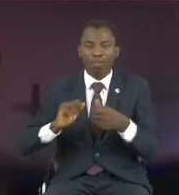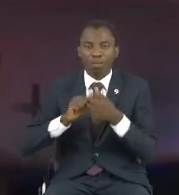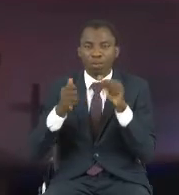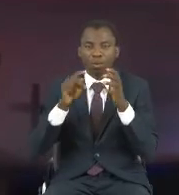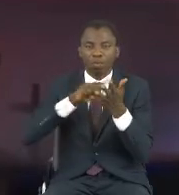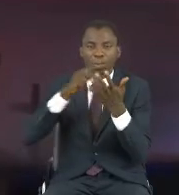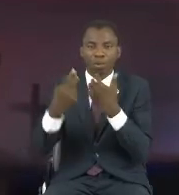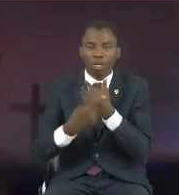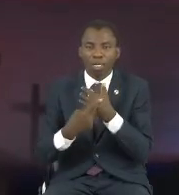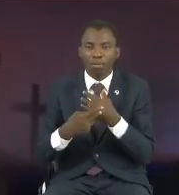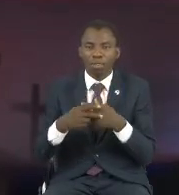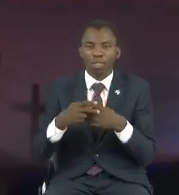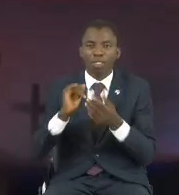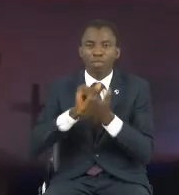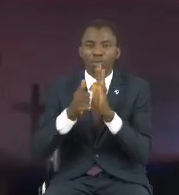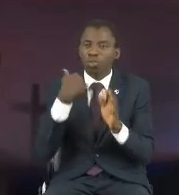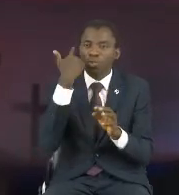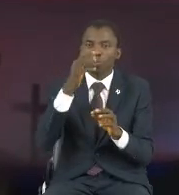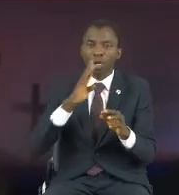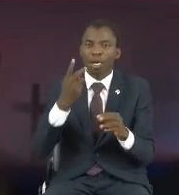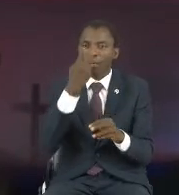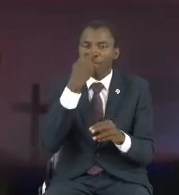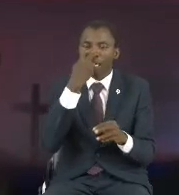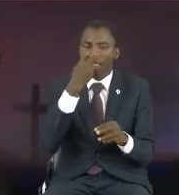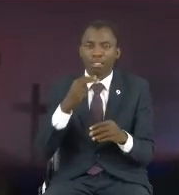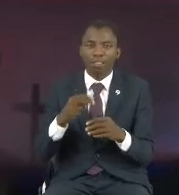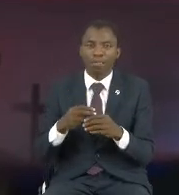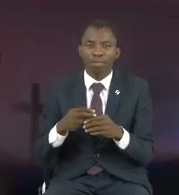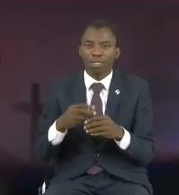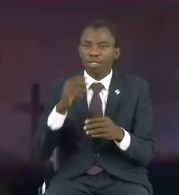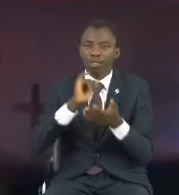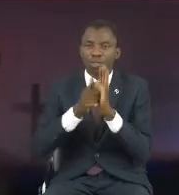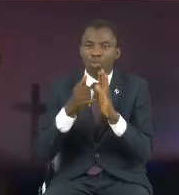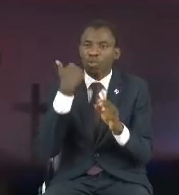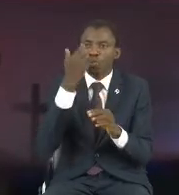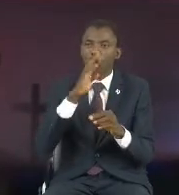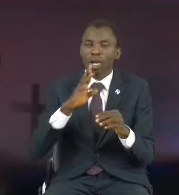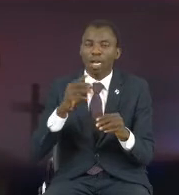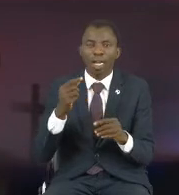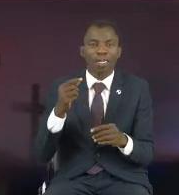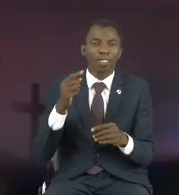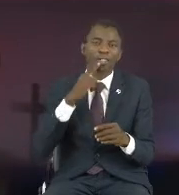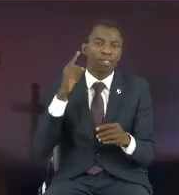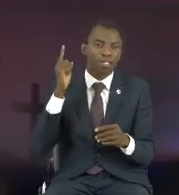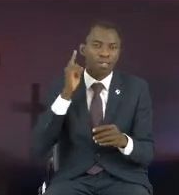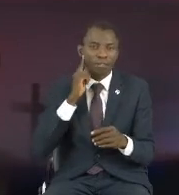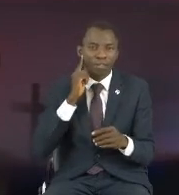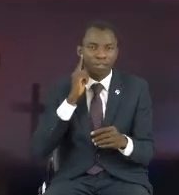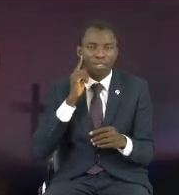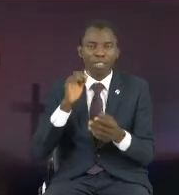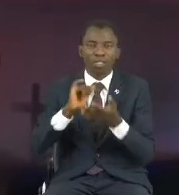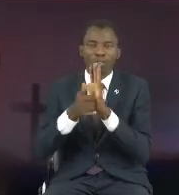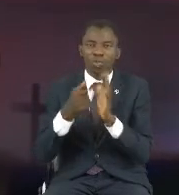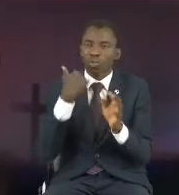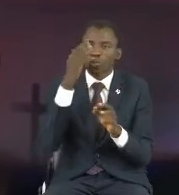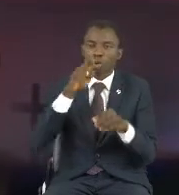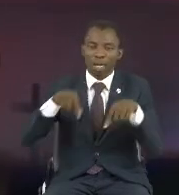lame, those who are blind, those who are paralyzed, those who are deaf and dumb, those who are